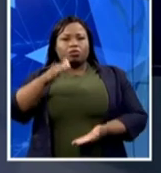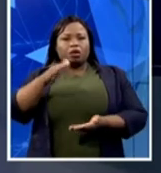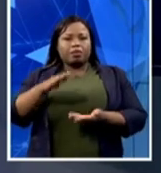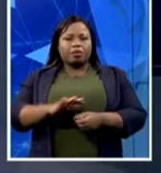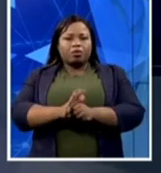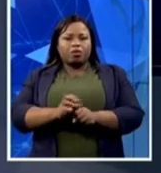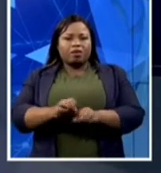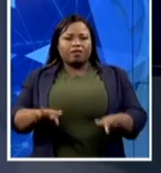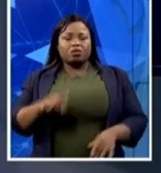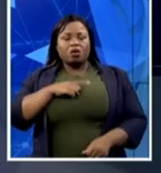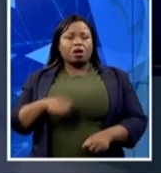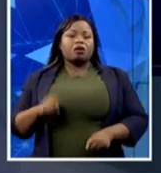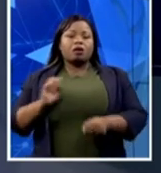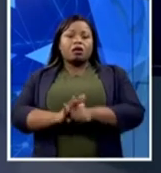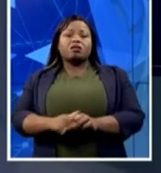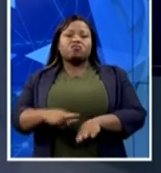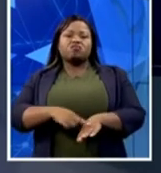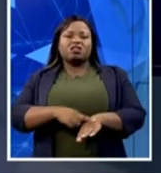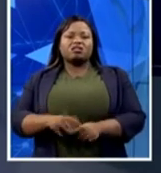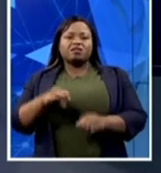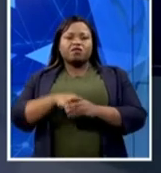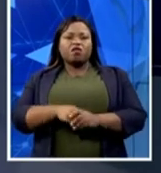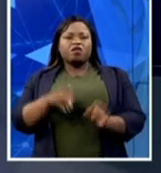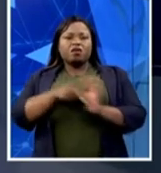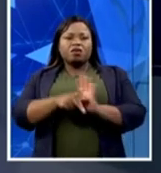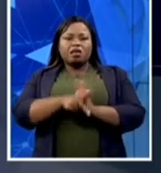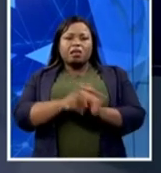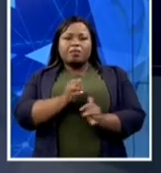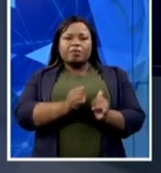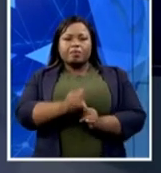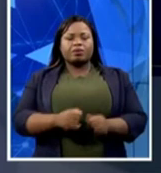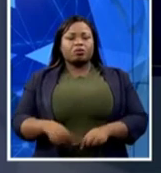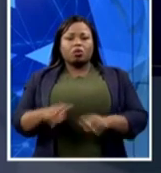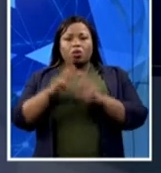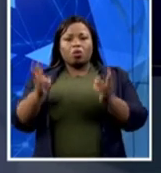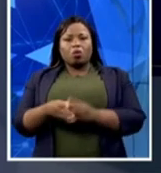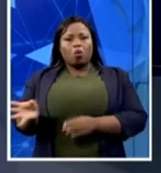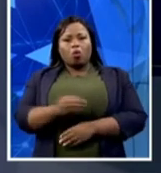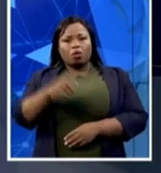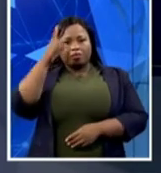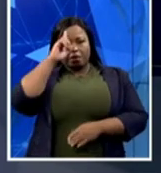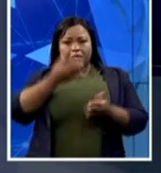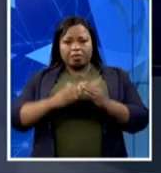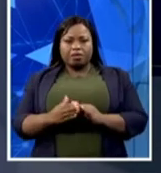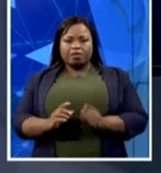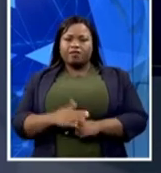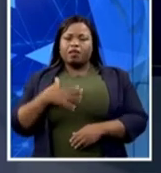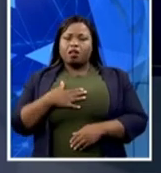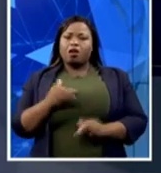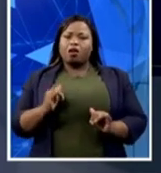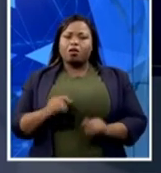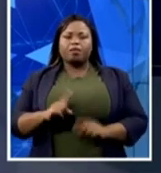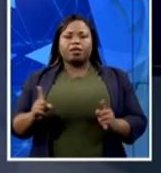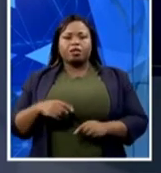involve death threats, and are an insult to the whole black community. Meanwhile, US President Donald Trump and some of his supporters